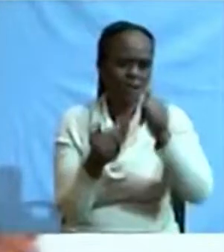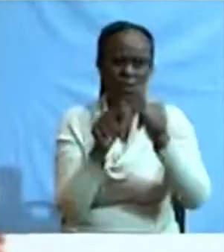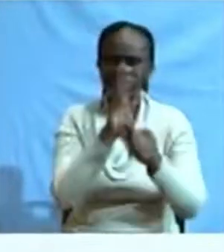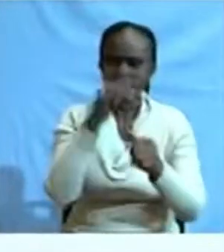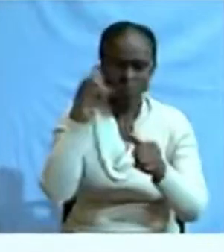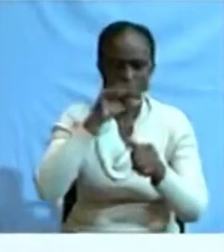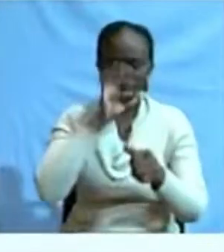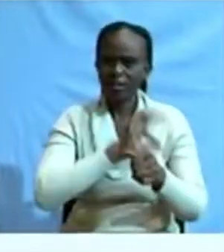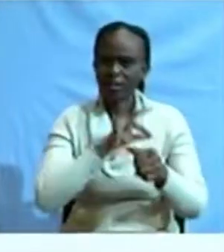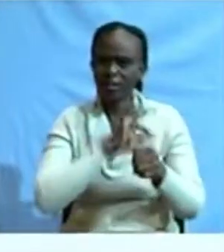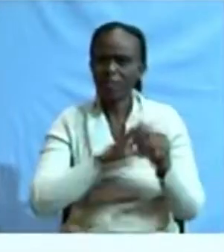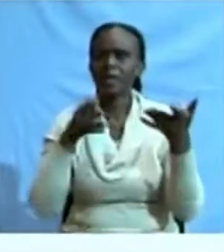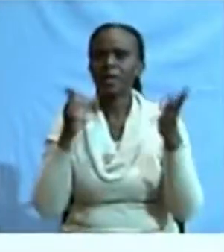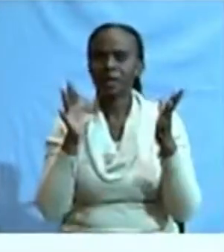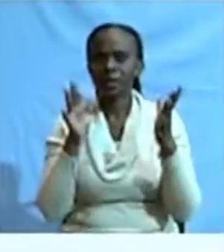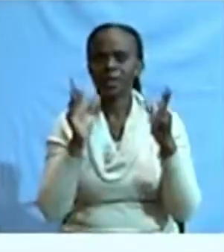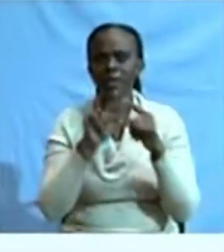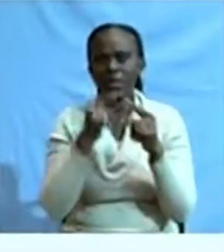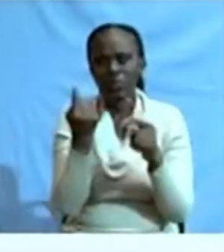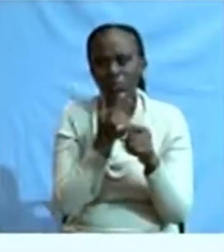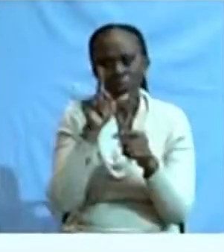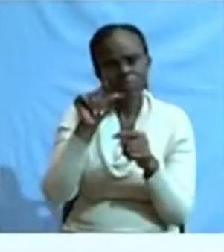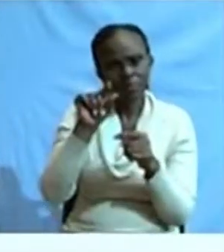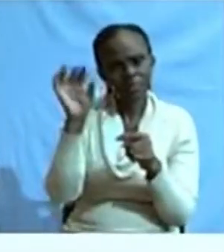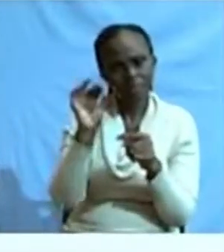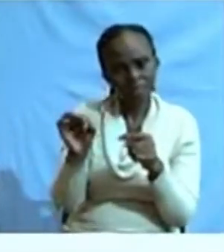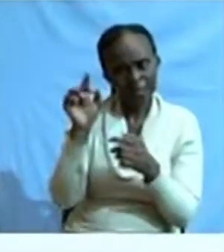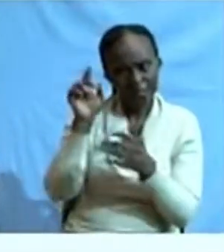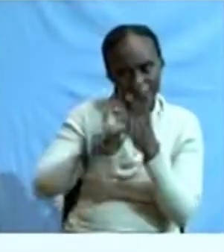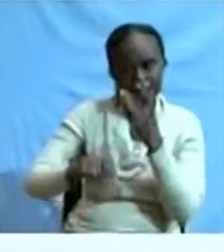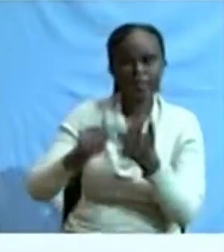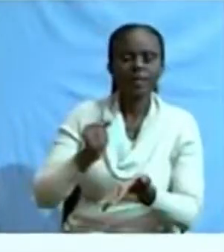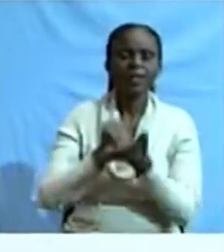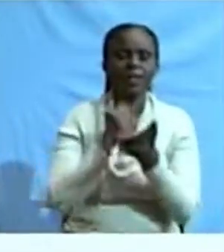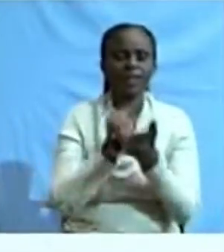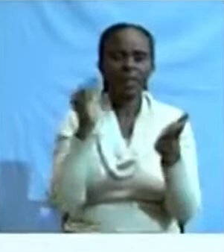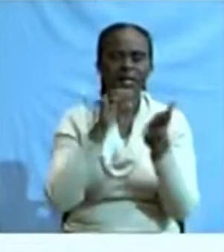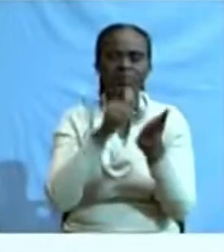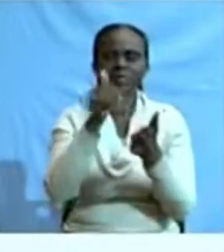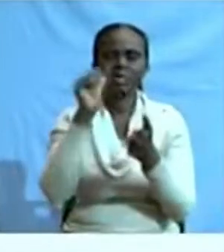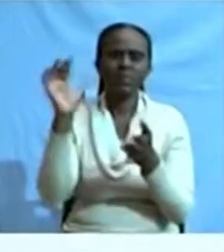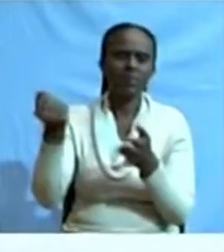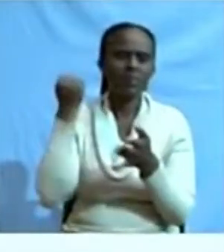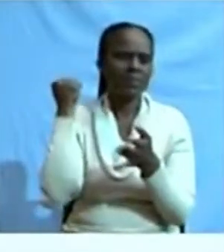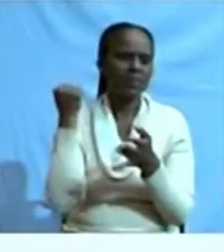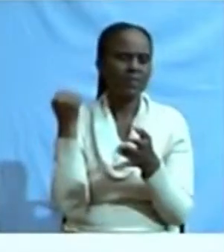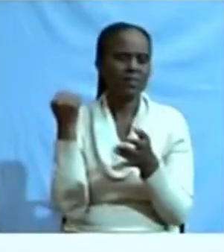for salaries you're allowed. Now, the only 20% that should help them, again, you get it.